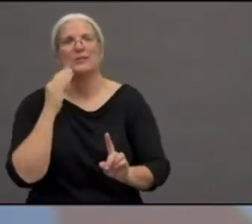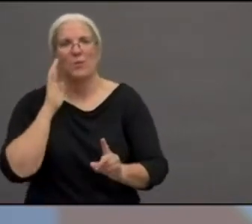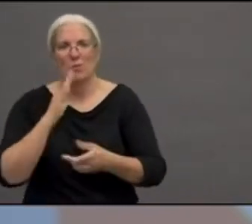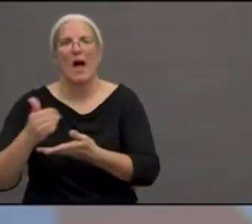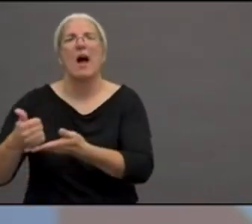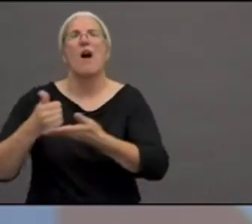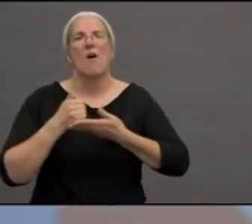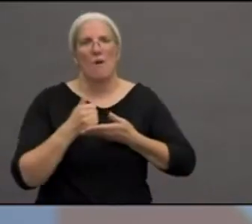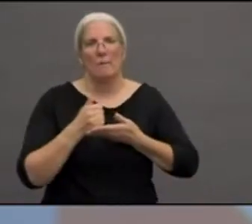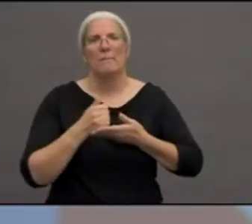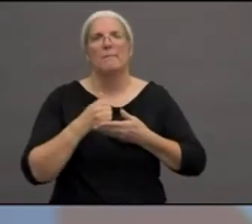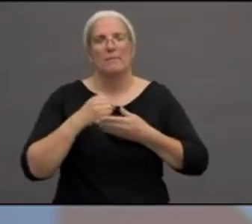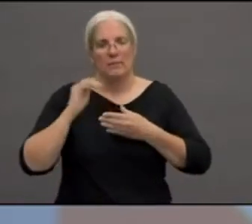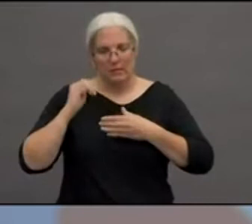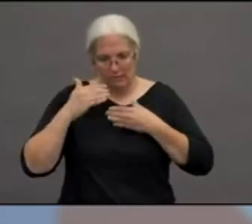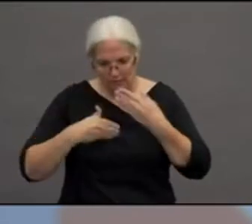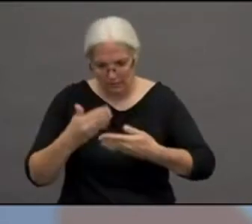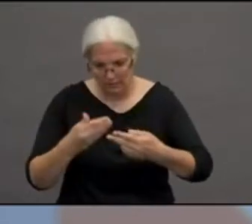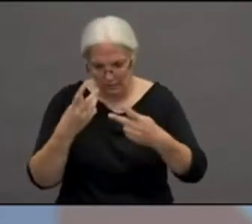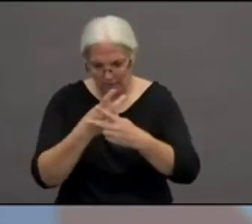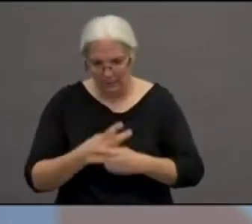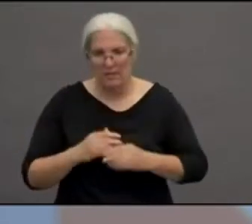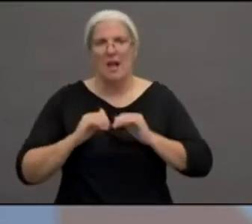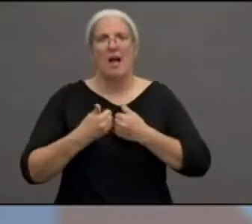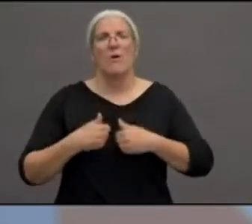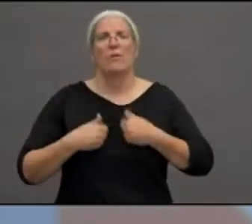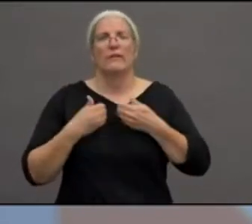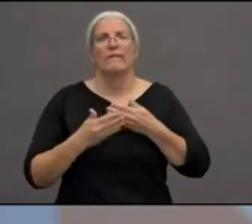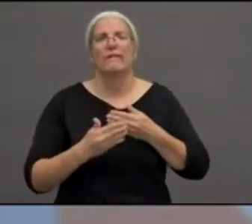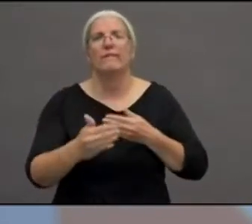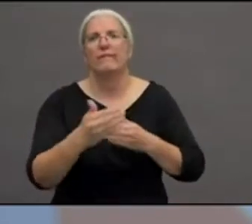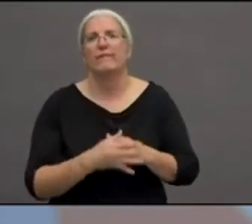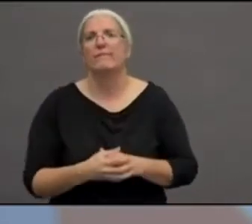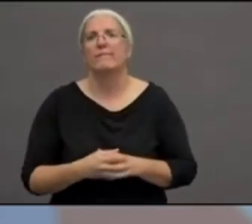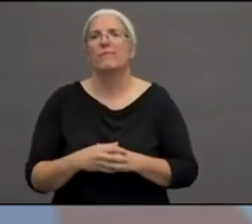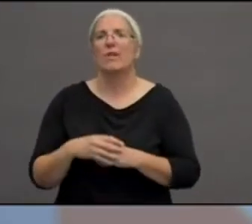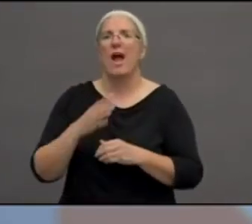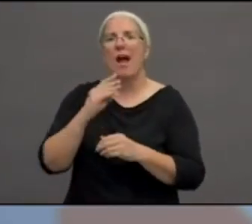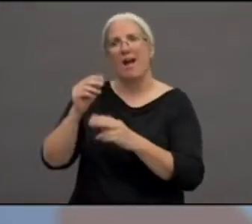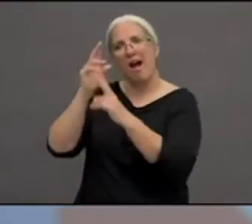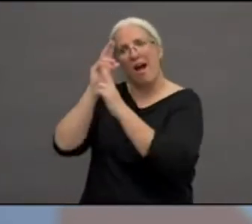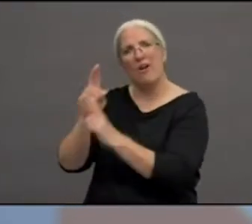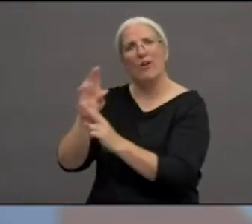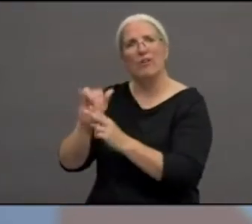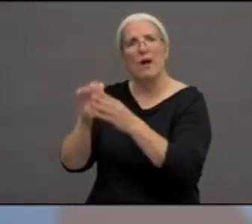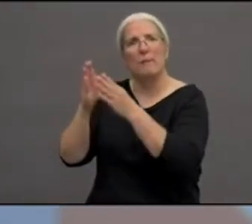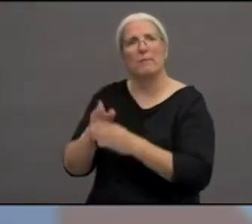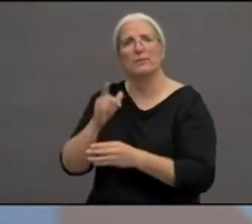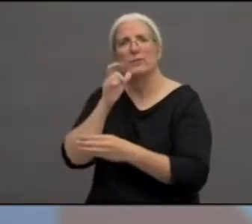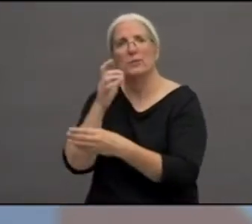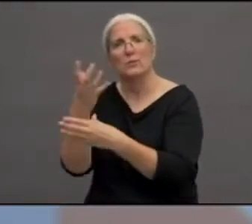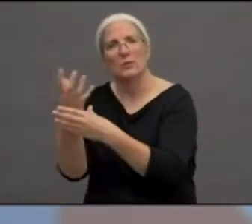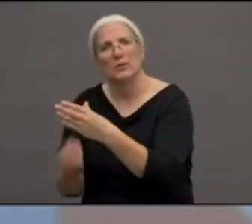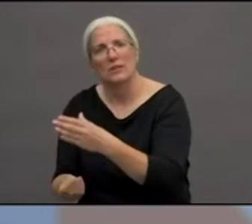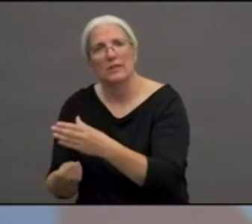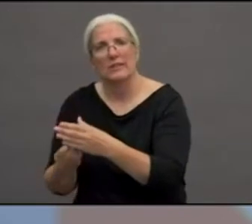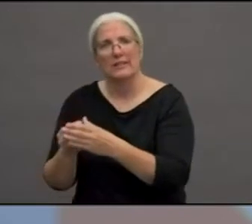you process the grief, but it also is honoring the family member or the loved one that you've lost.